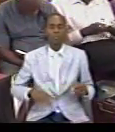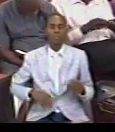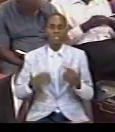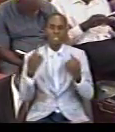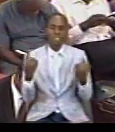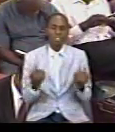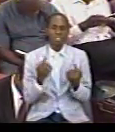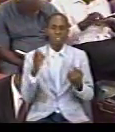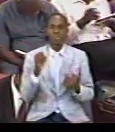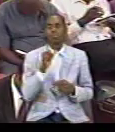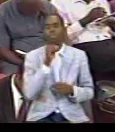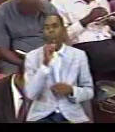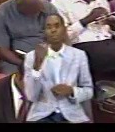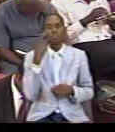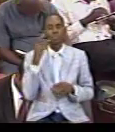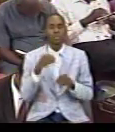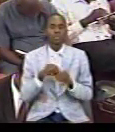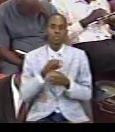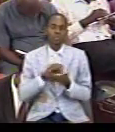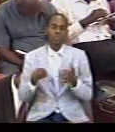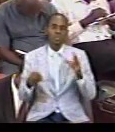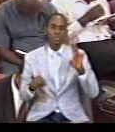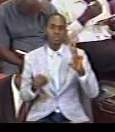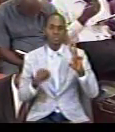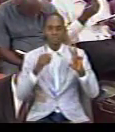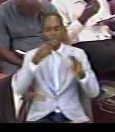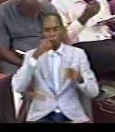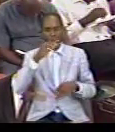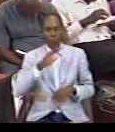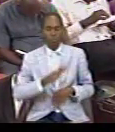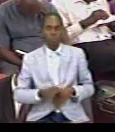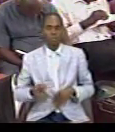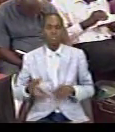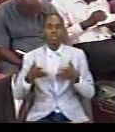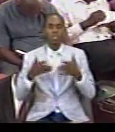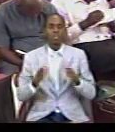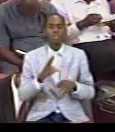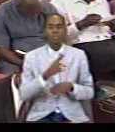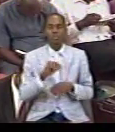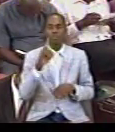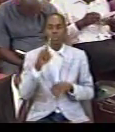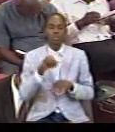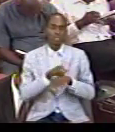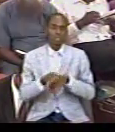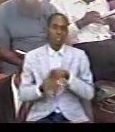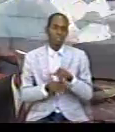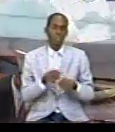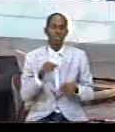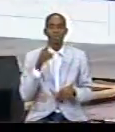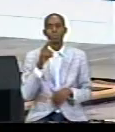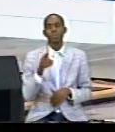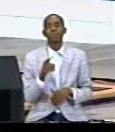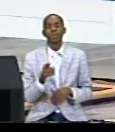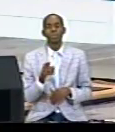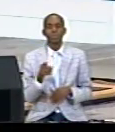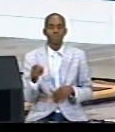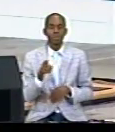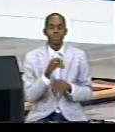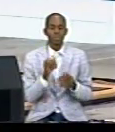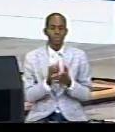7. Little children, let no man deceive you. He that